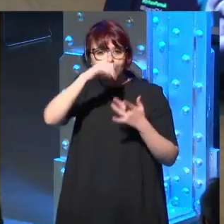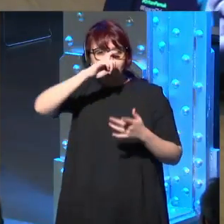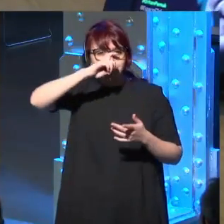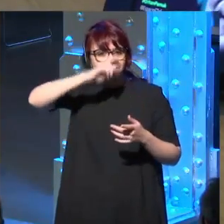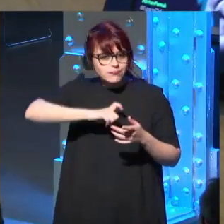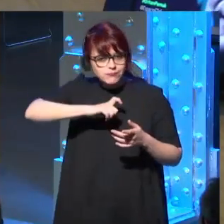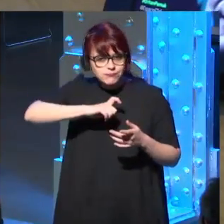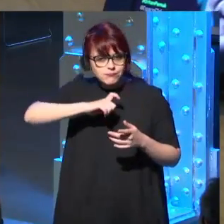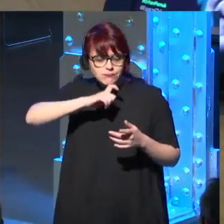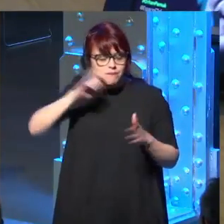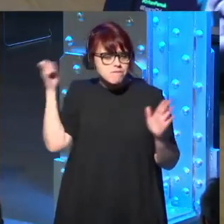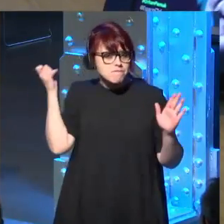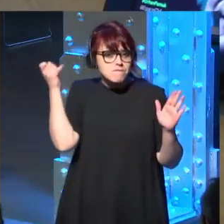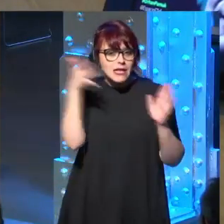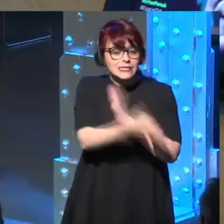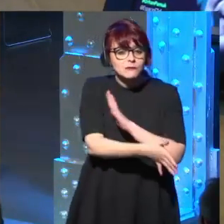are unable to forget them.